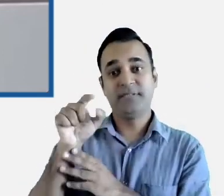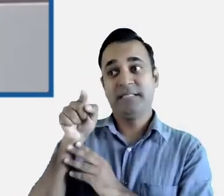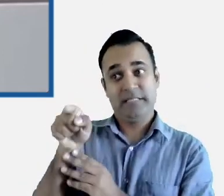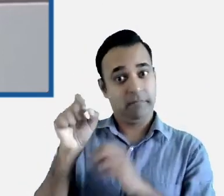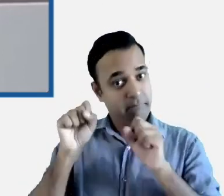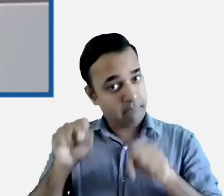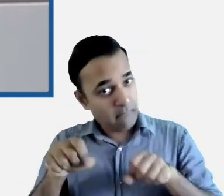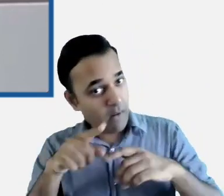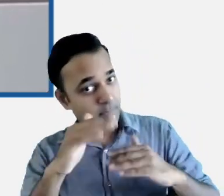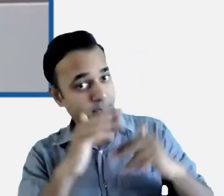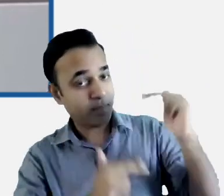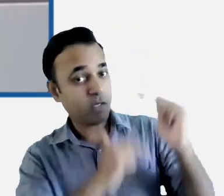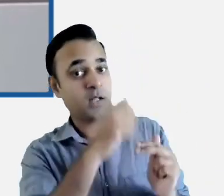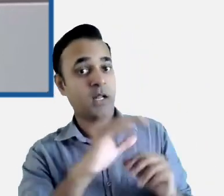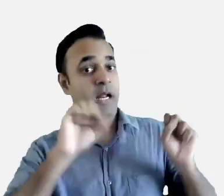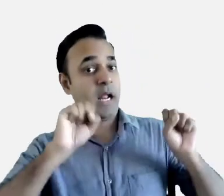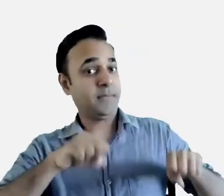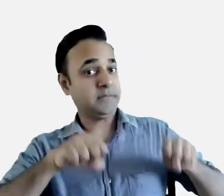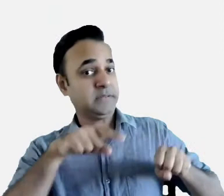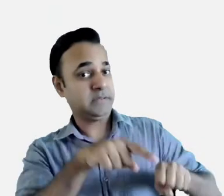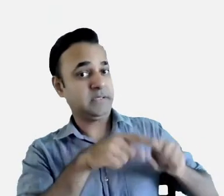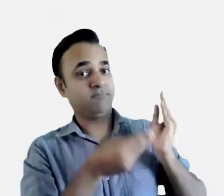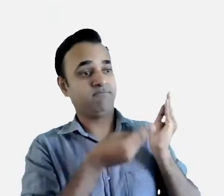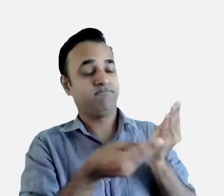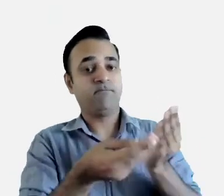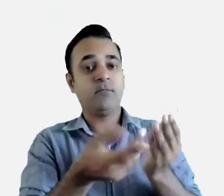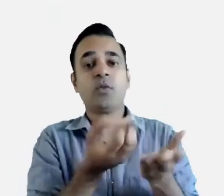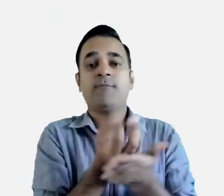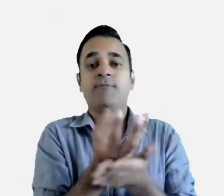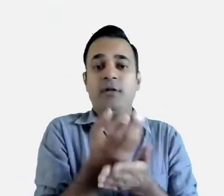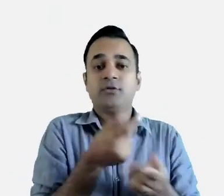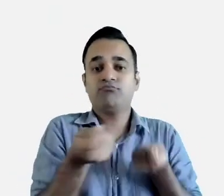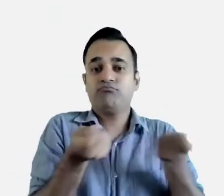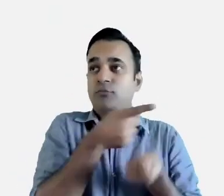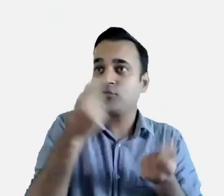Madam Chair, as key lessons that I think we've learned from the experience.